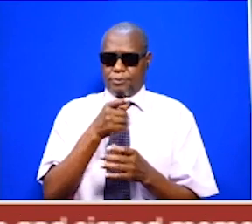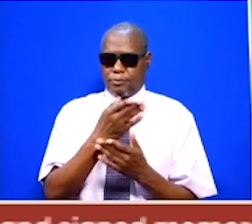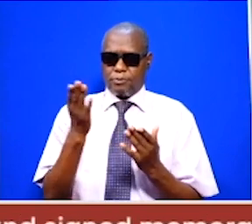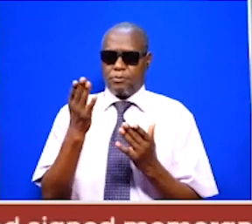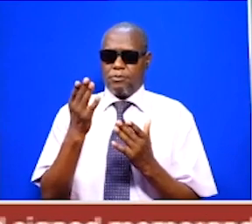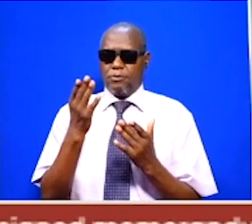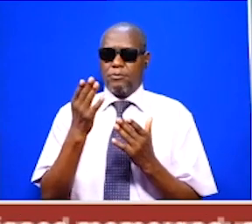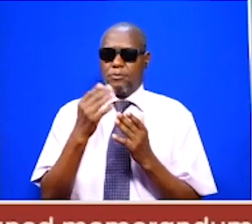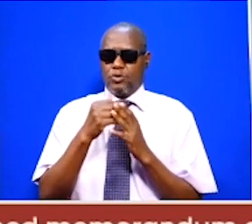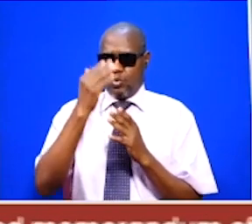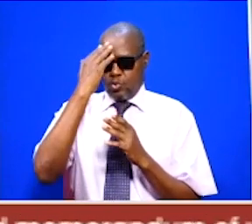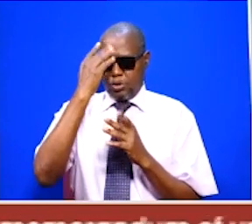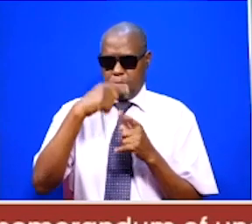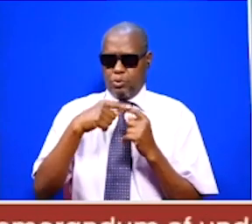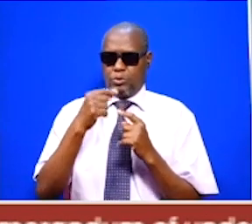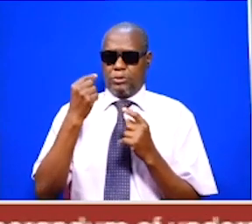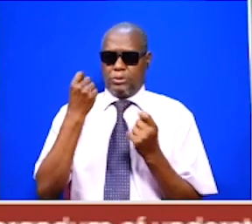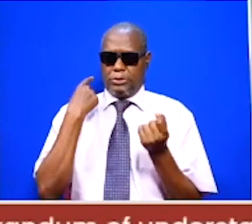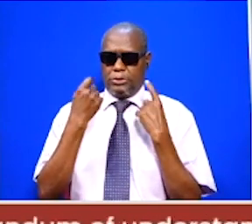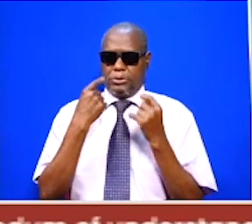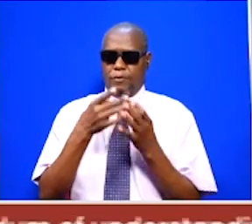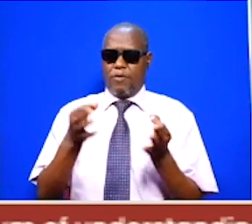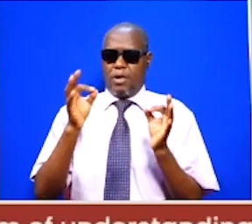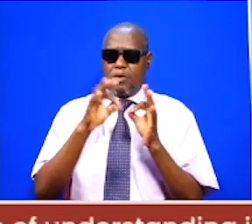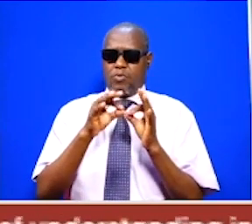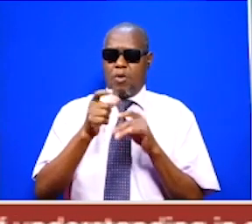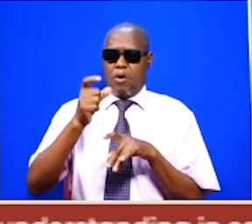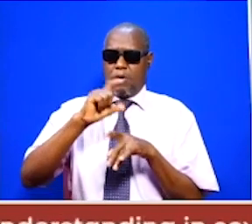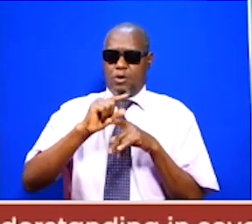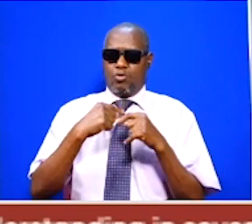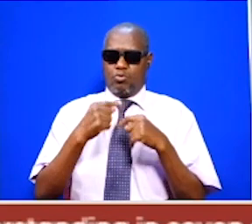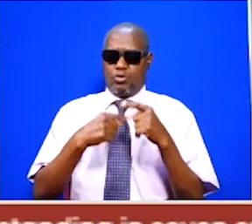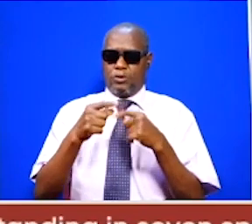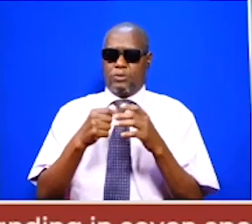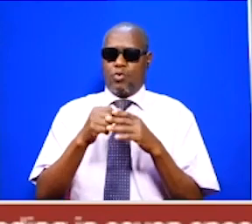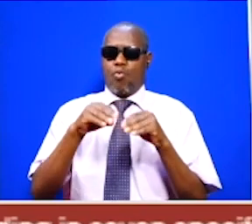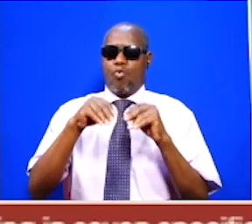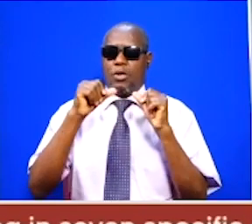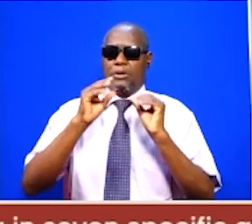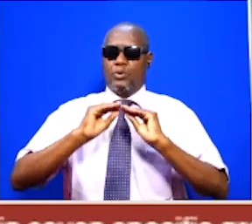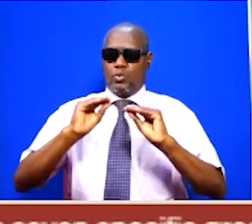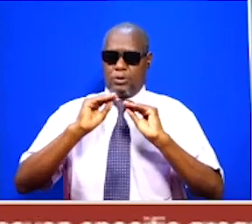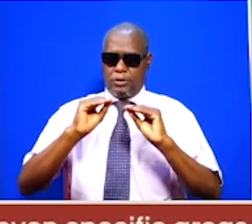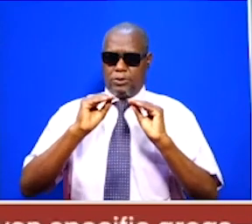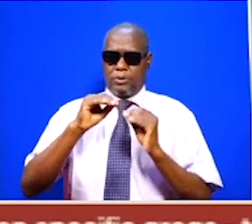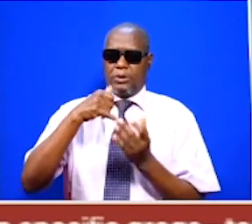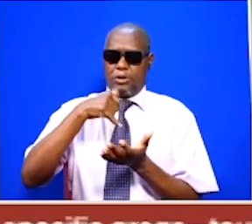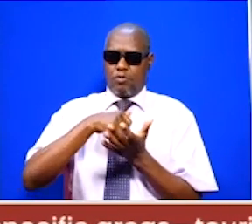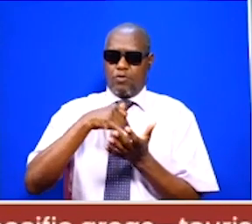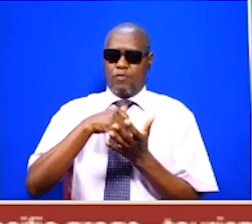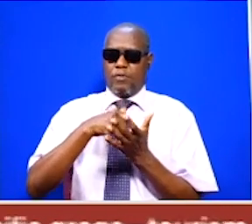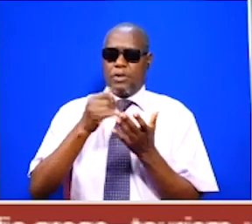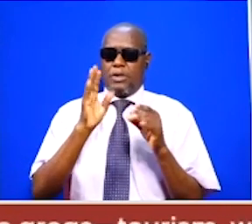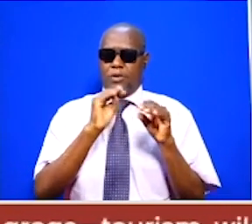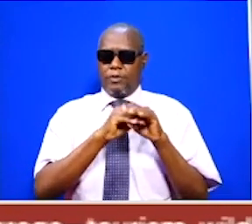husbandry practices and value-added processing. Quality training, involving deliberate investment